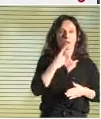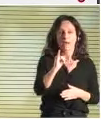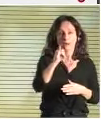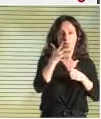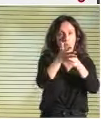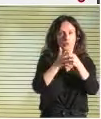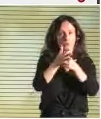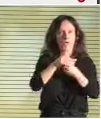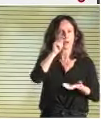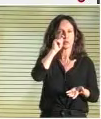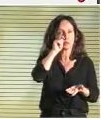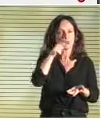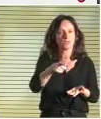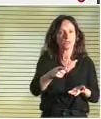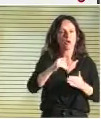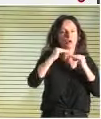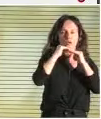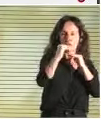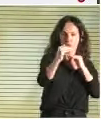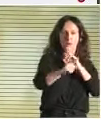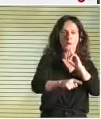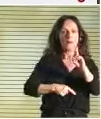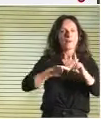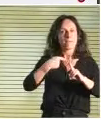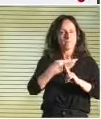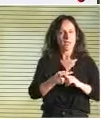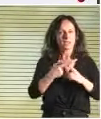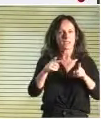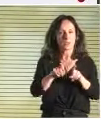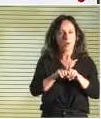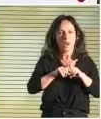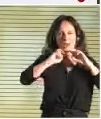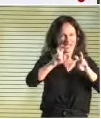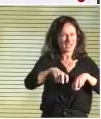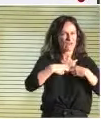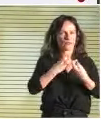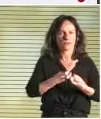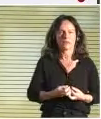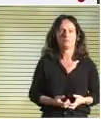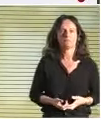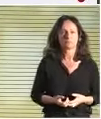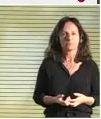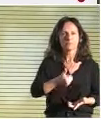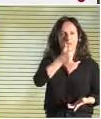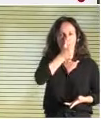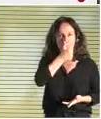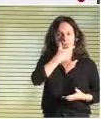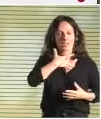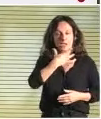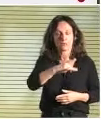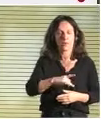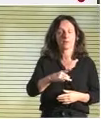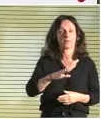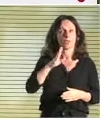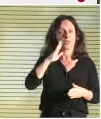team. Thank you very much for this. So let's really focus on these 3 pillars, and that's the way how TUI is